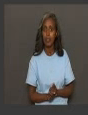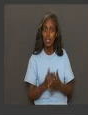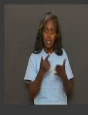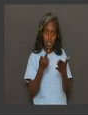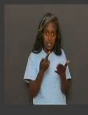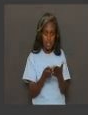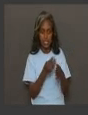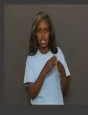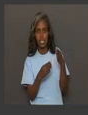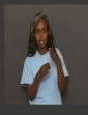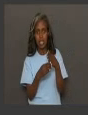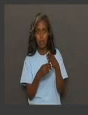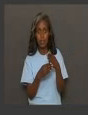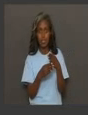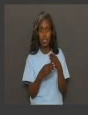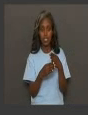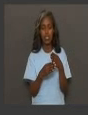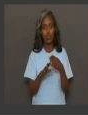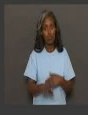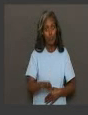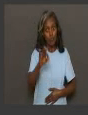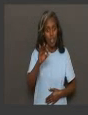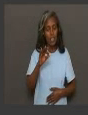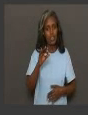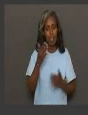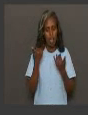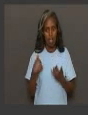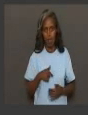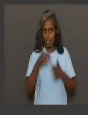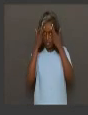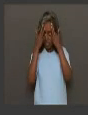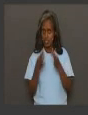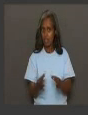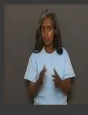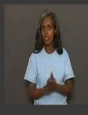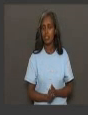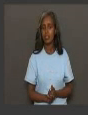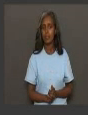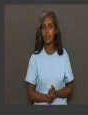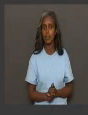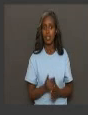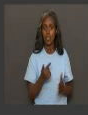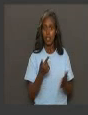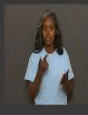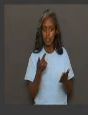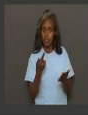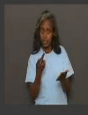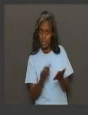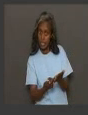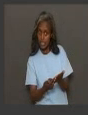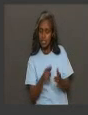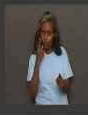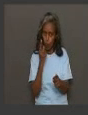This step allows us to find our determinant. Here is the correct